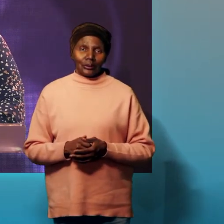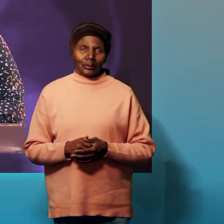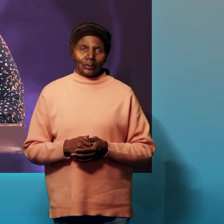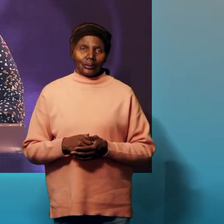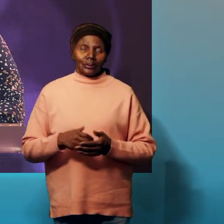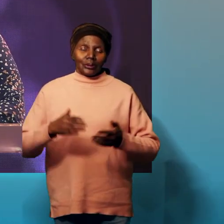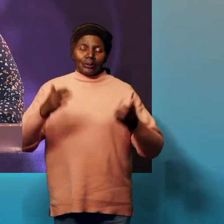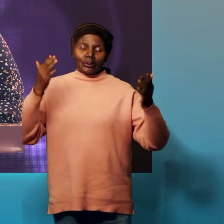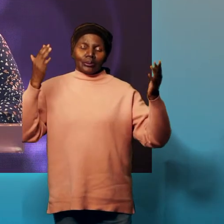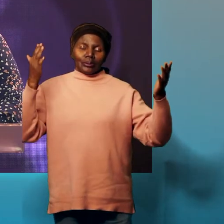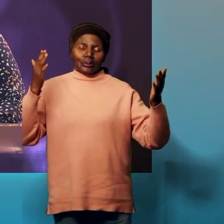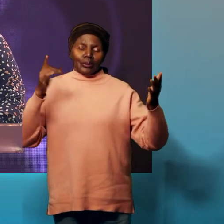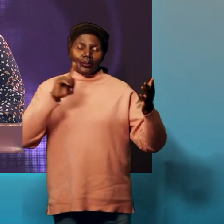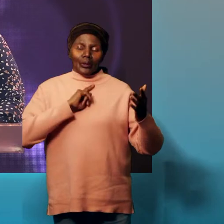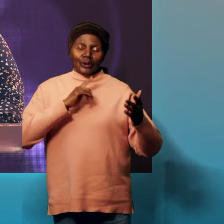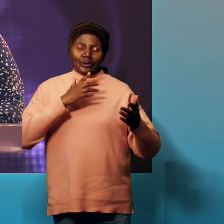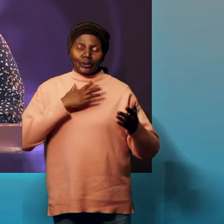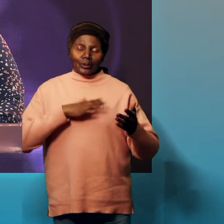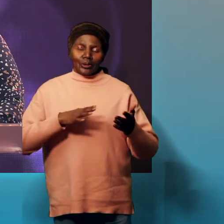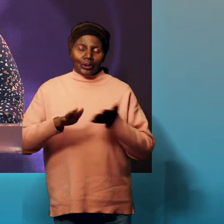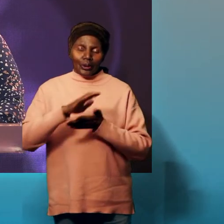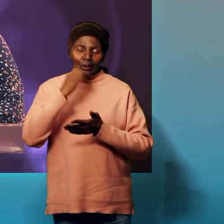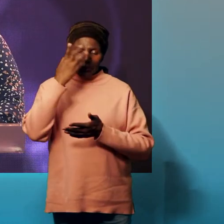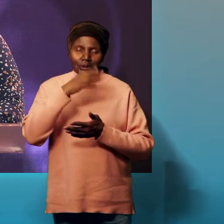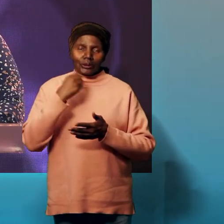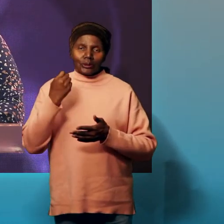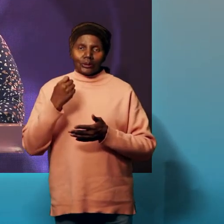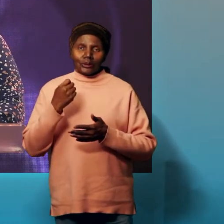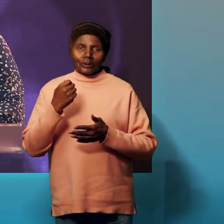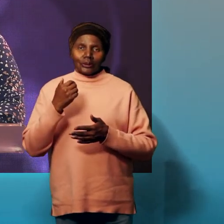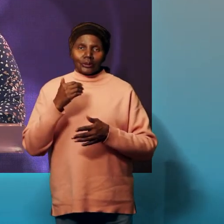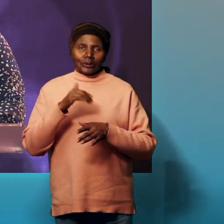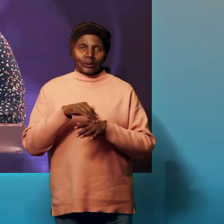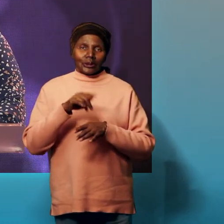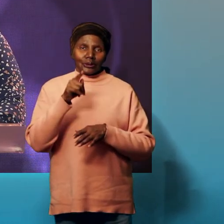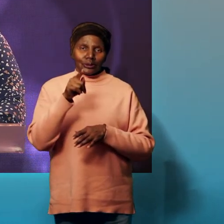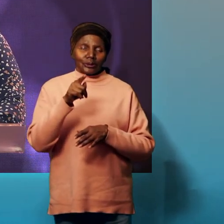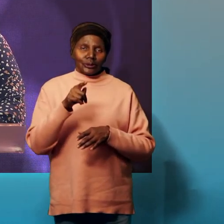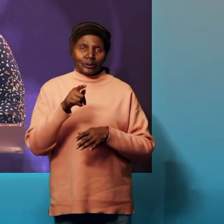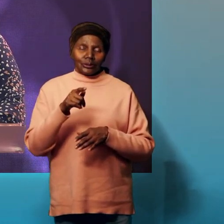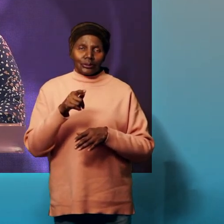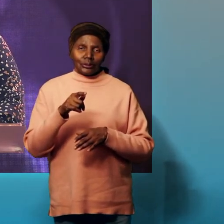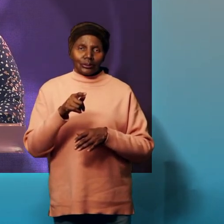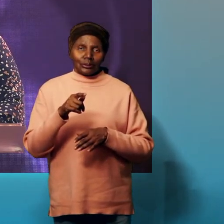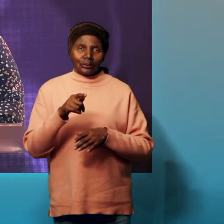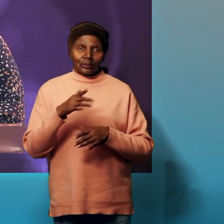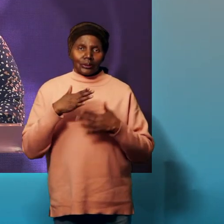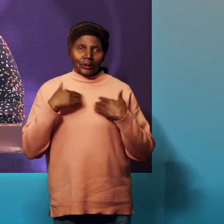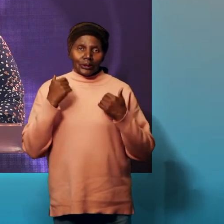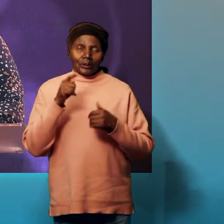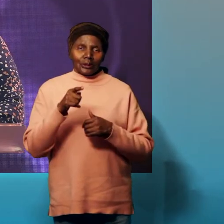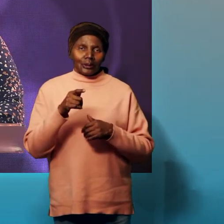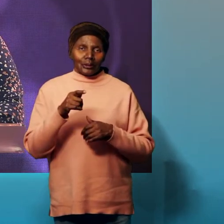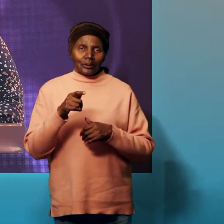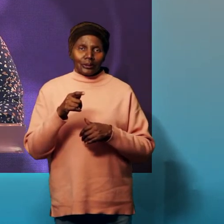Spirit, and others come forward in here this evening, I